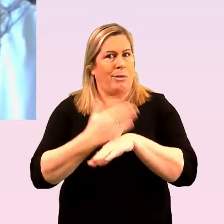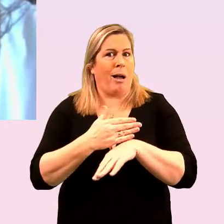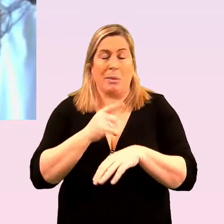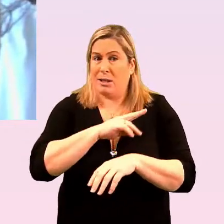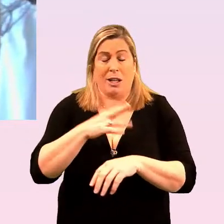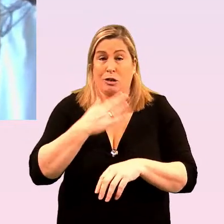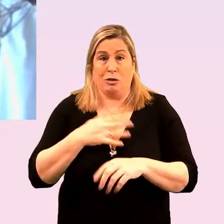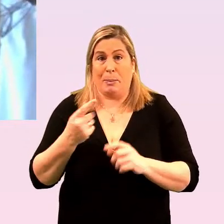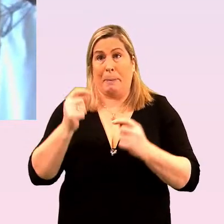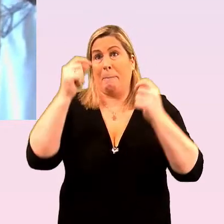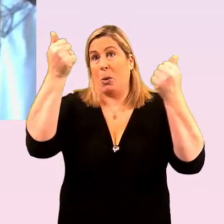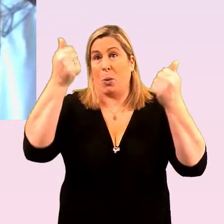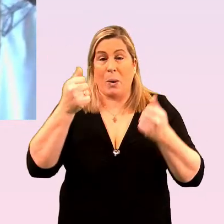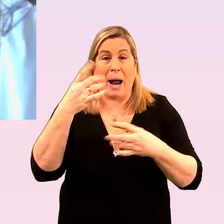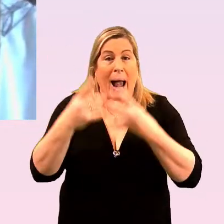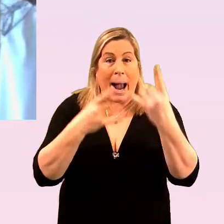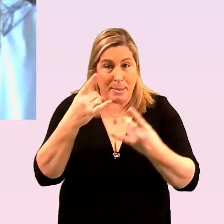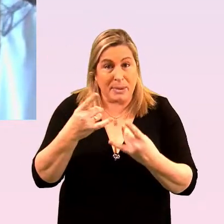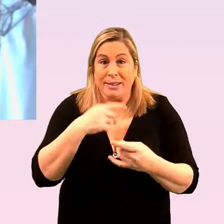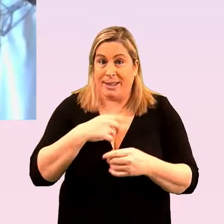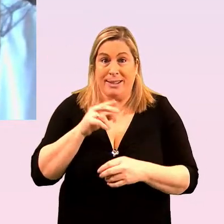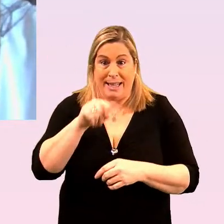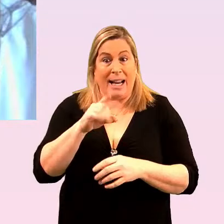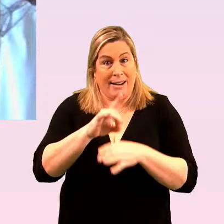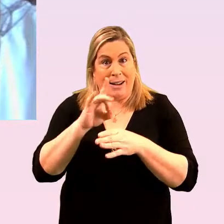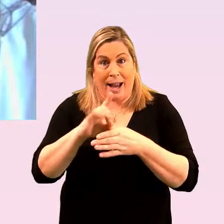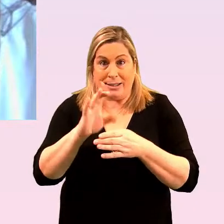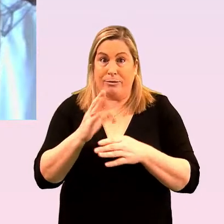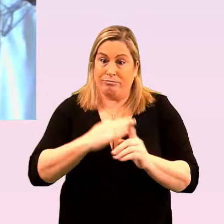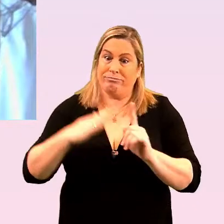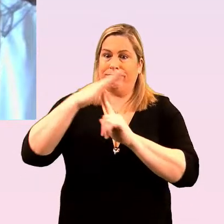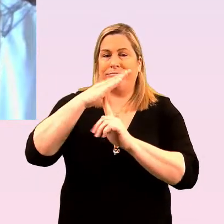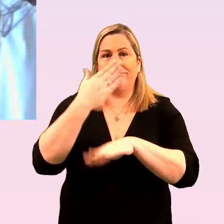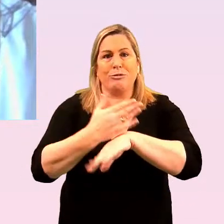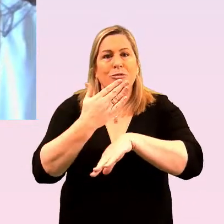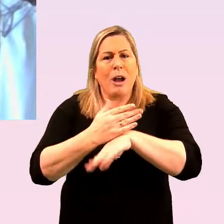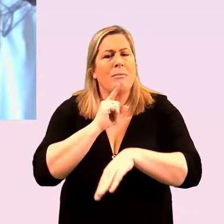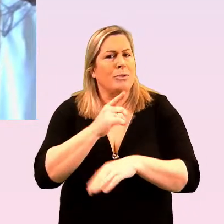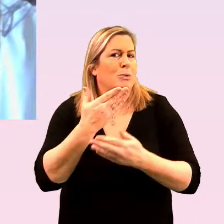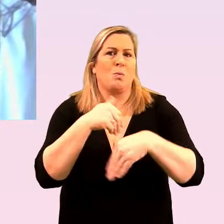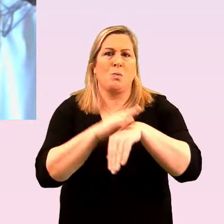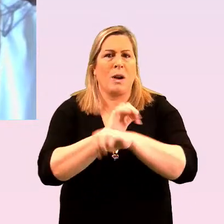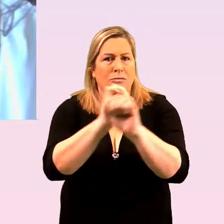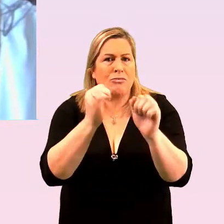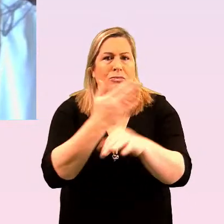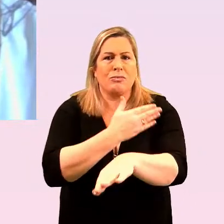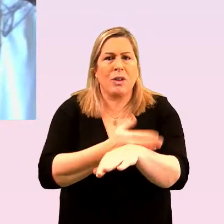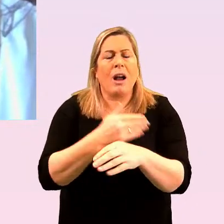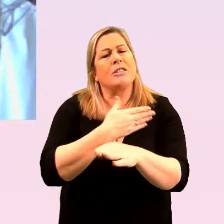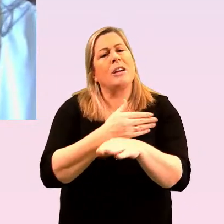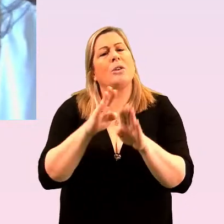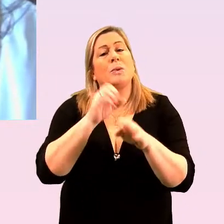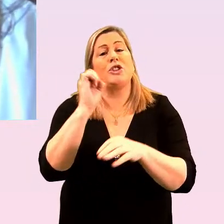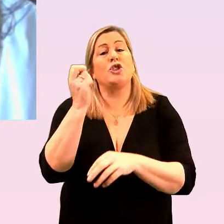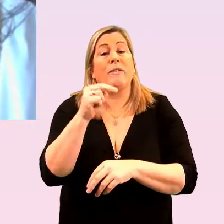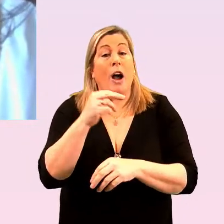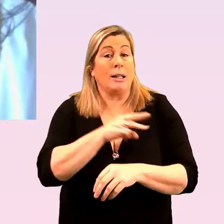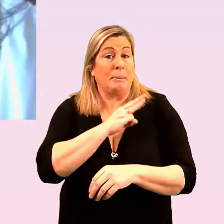overnight. Nothing is an overnight success in those industries. So I just want to ask you guys, where did you start? Siobhan, I'm going to start with you if that's